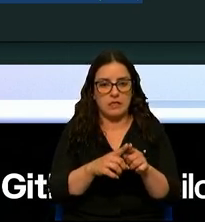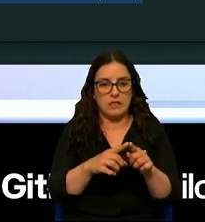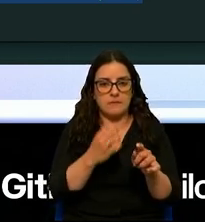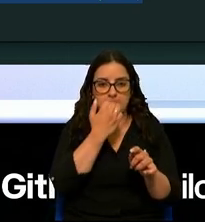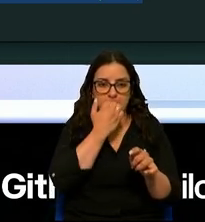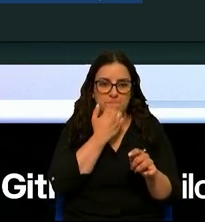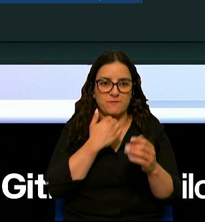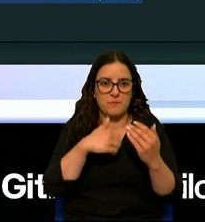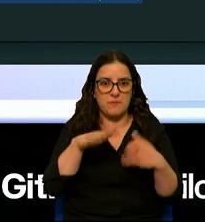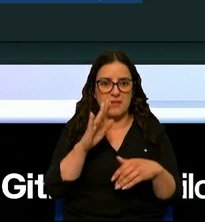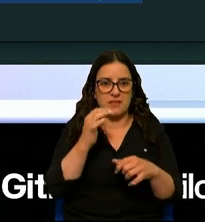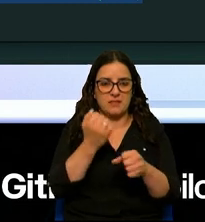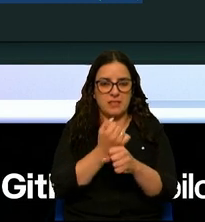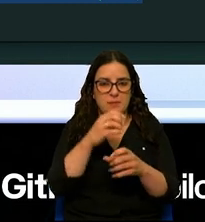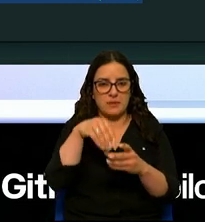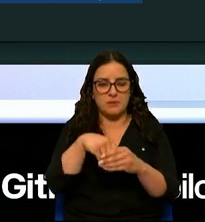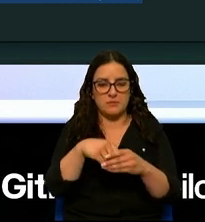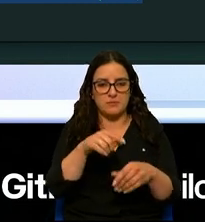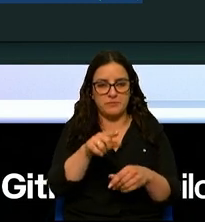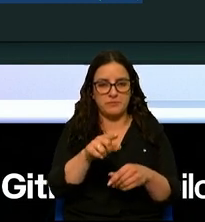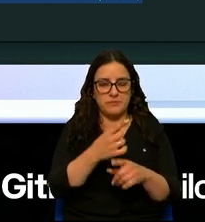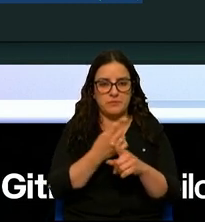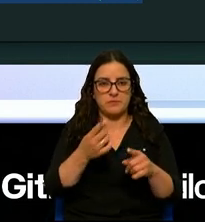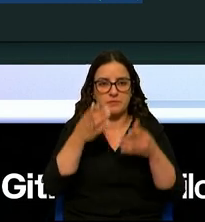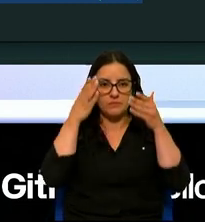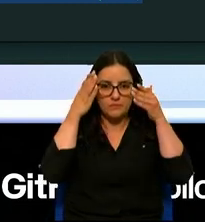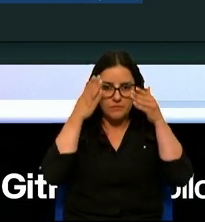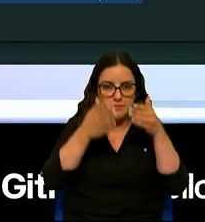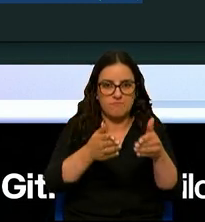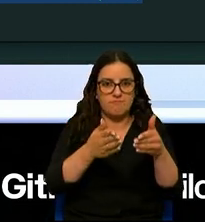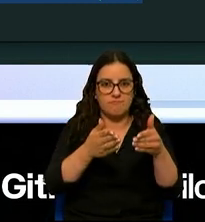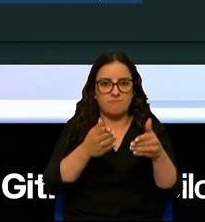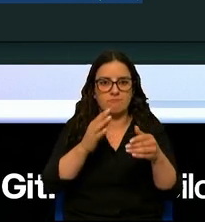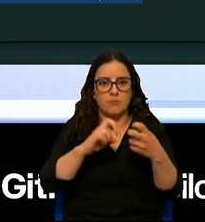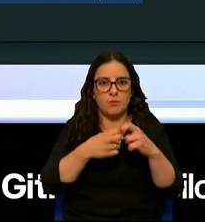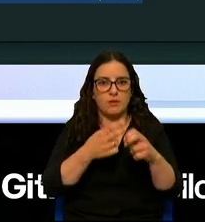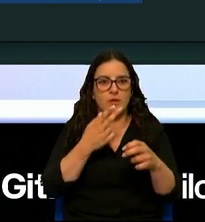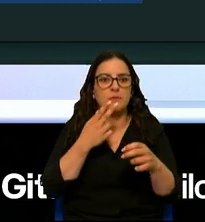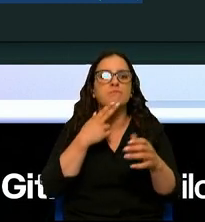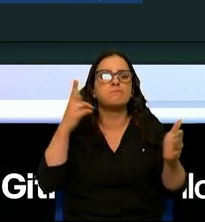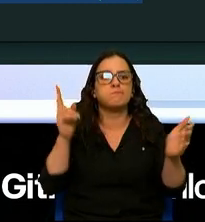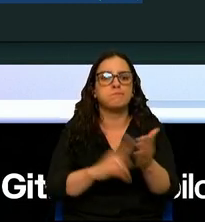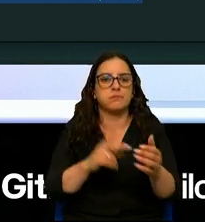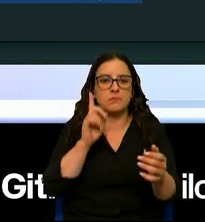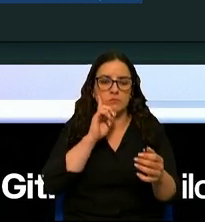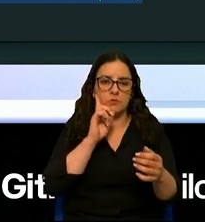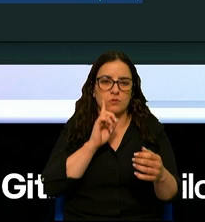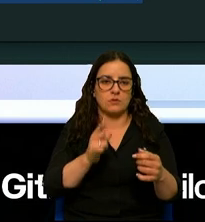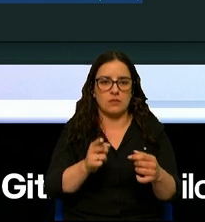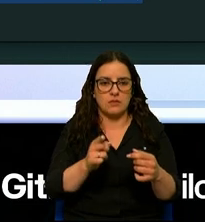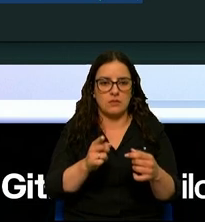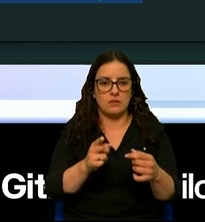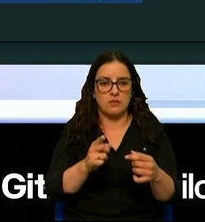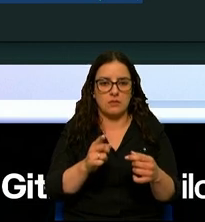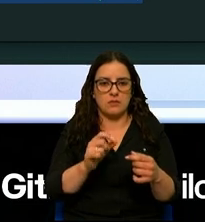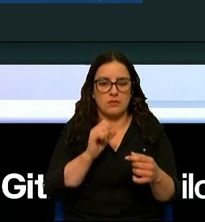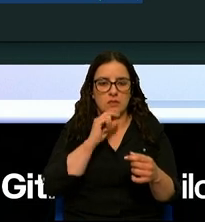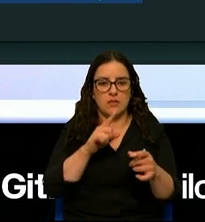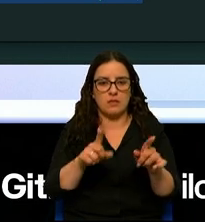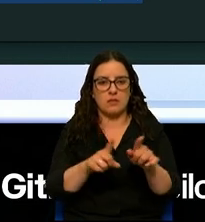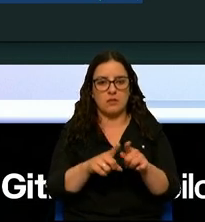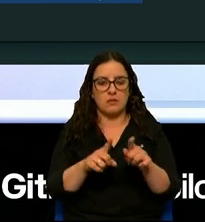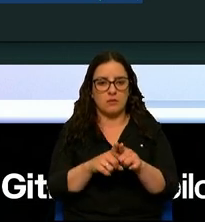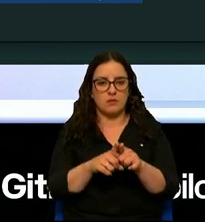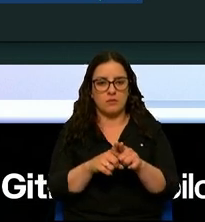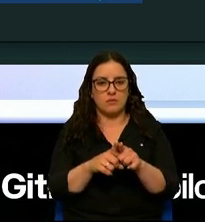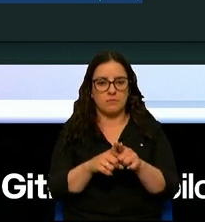work because they can focus on the problems that really matter, and it enables them to scale to a different level